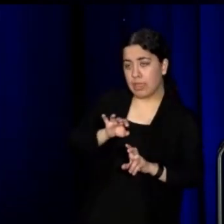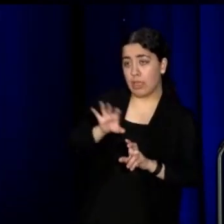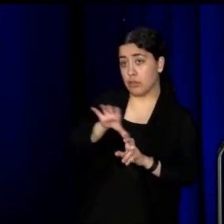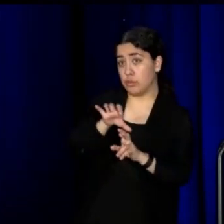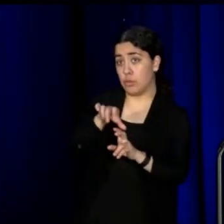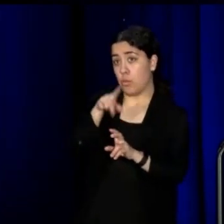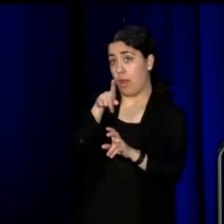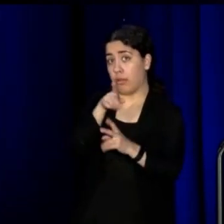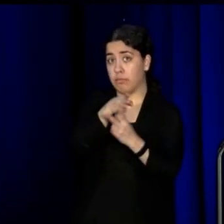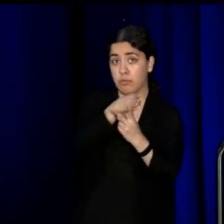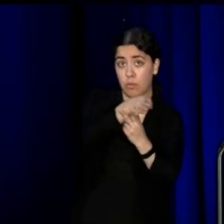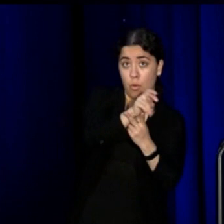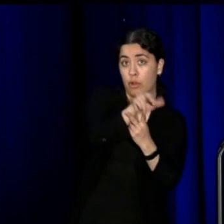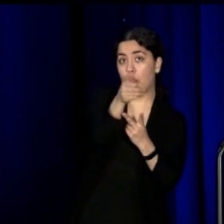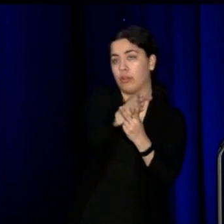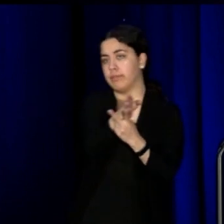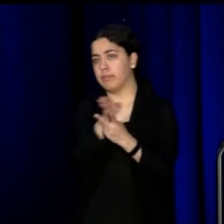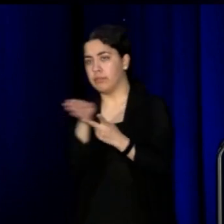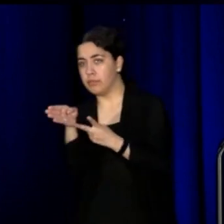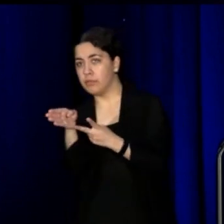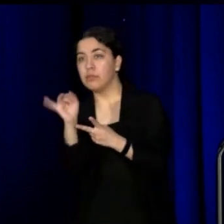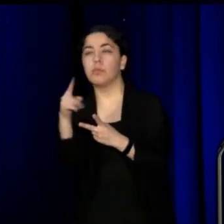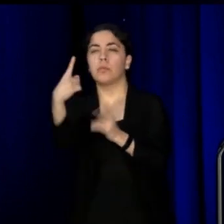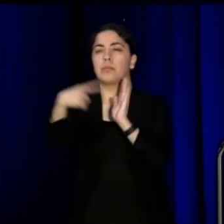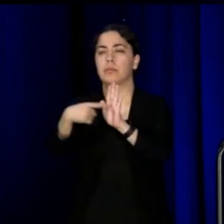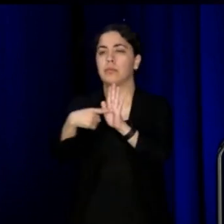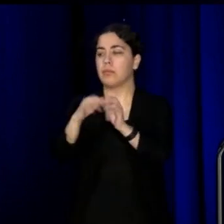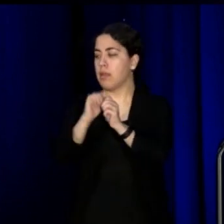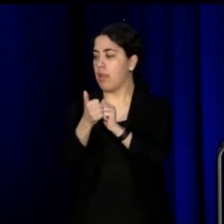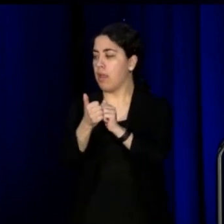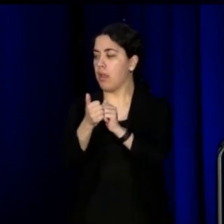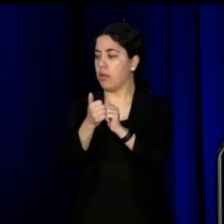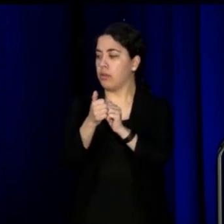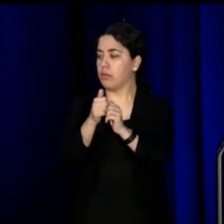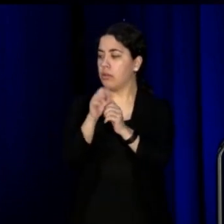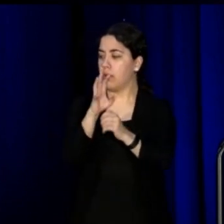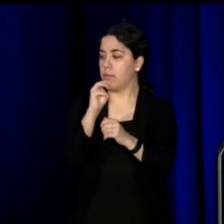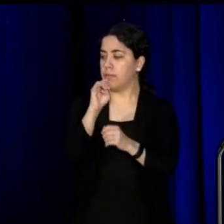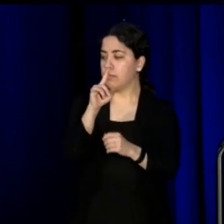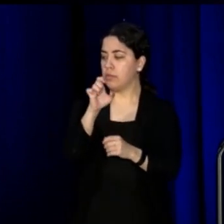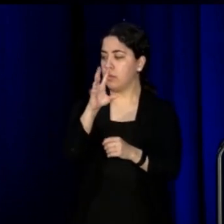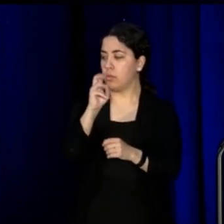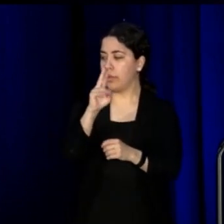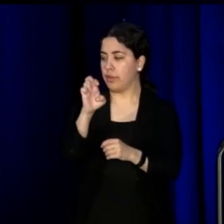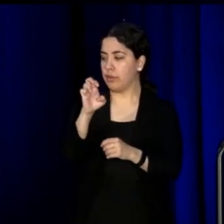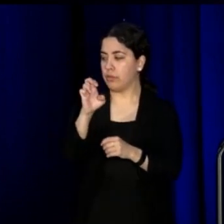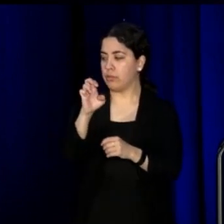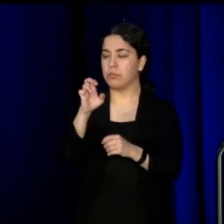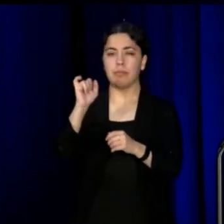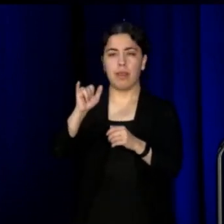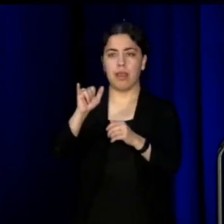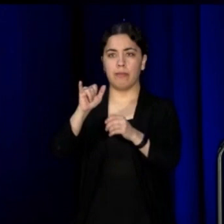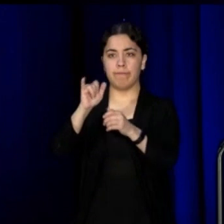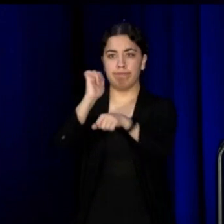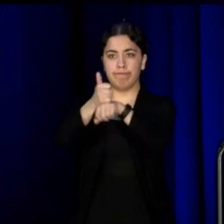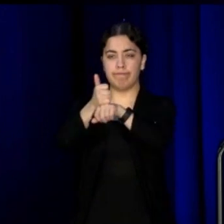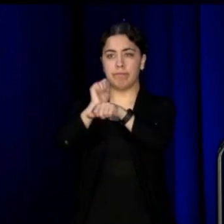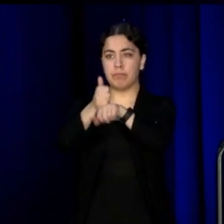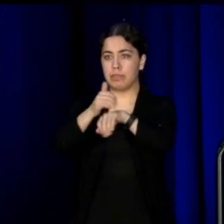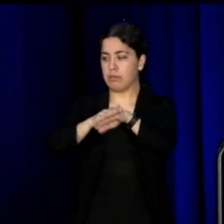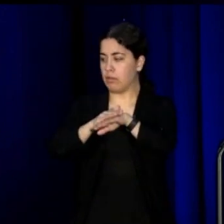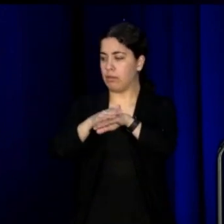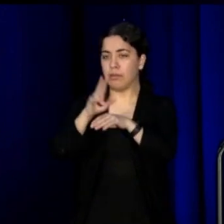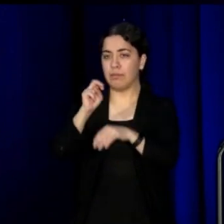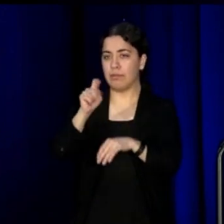So this is an example on how a middleware can be configured using Next.js. So this is one of the examples that I